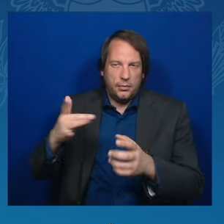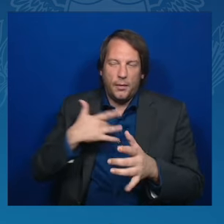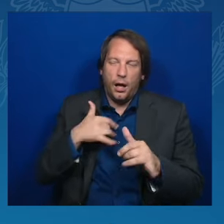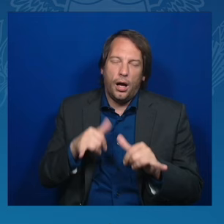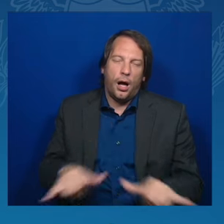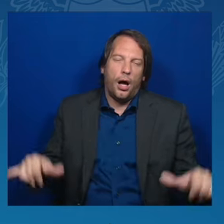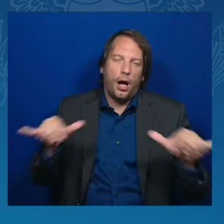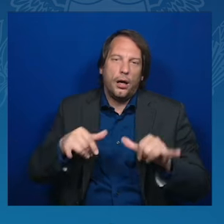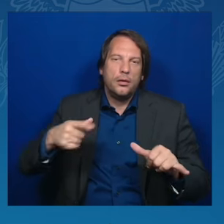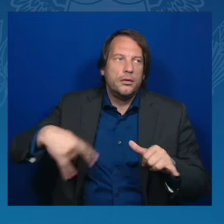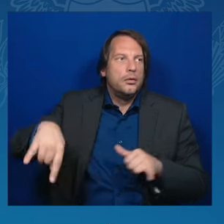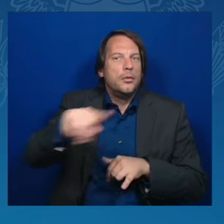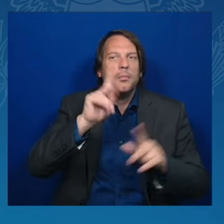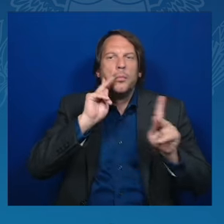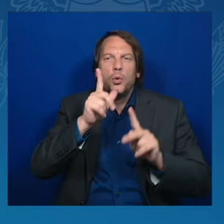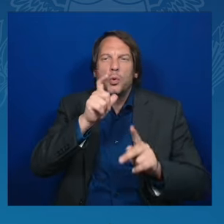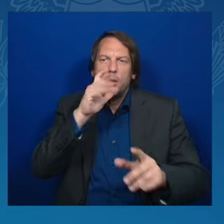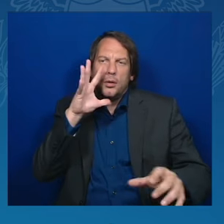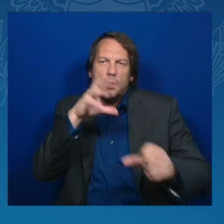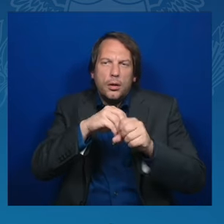When I was foreign minister,